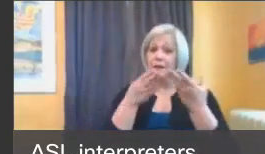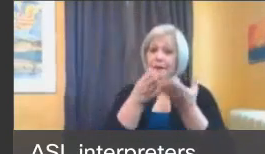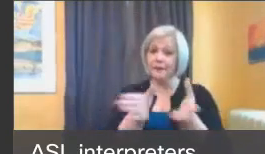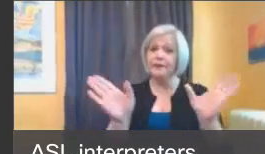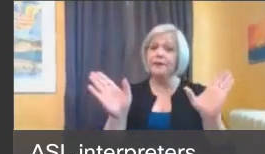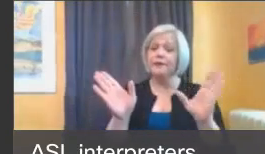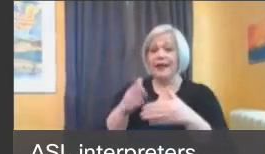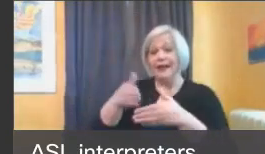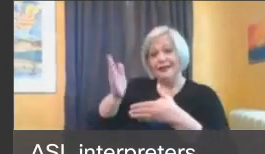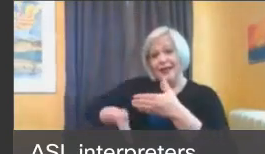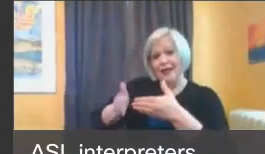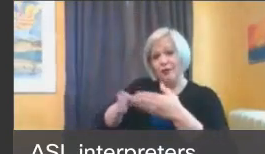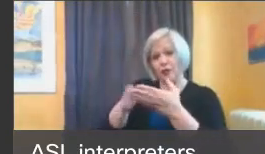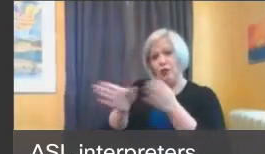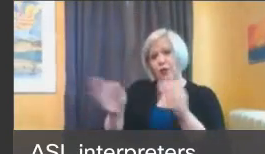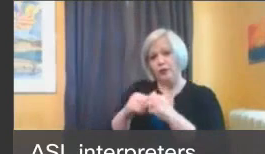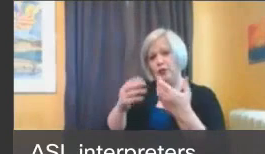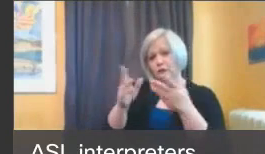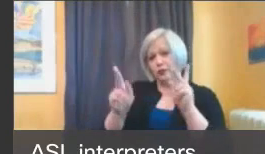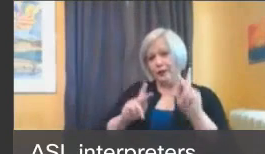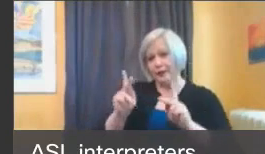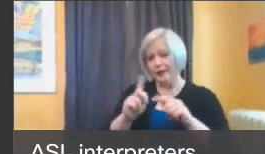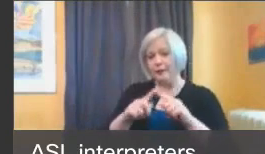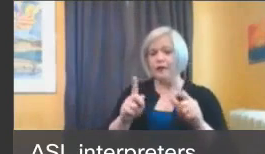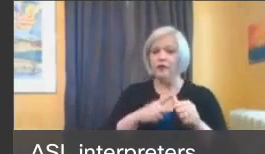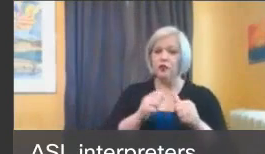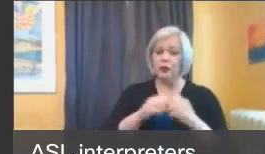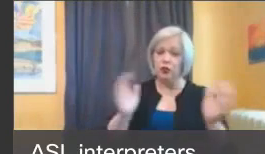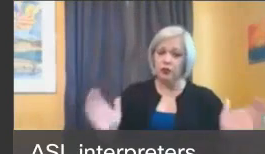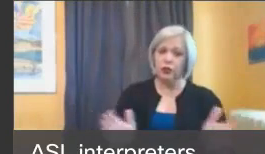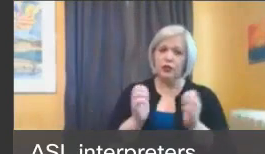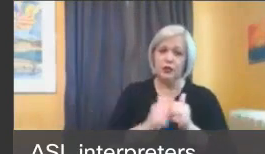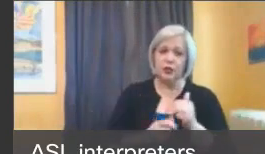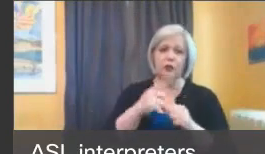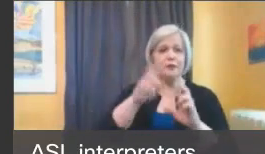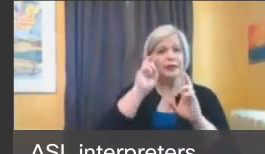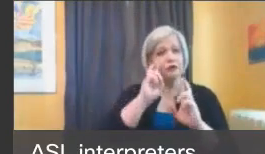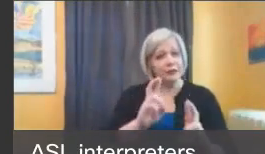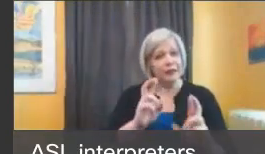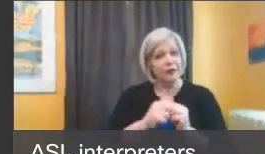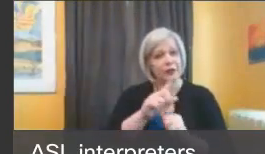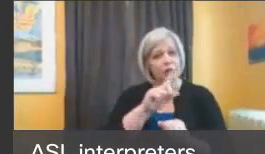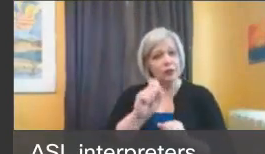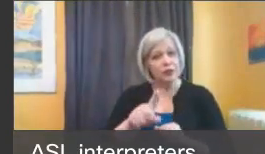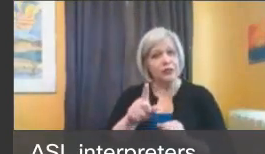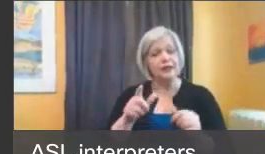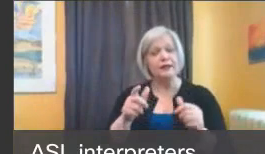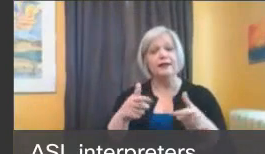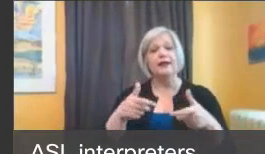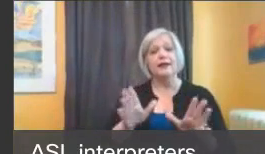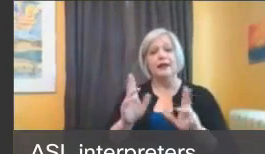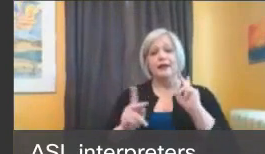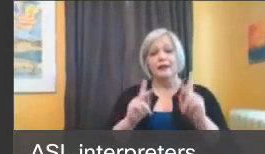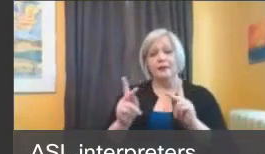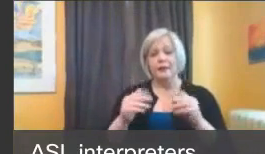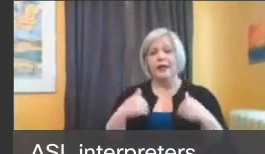up at the end, but we just want to encourage everyone to be respectful in your questioning and allow folks opportunity